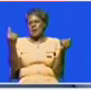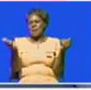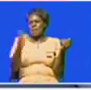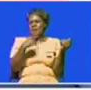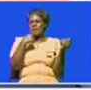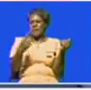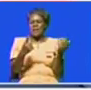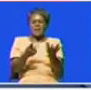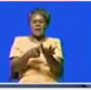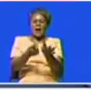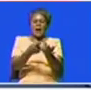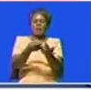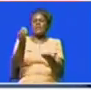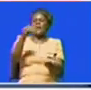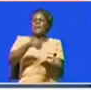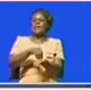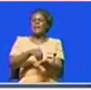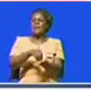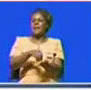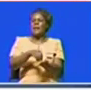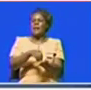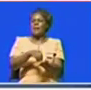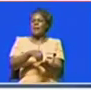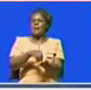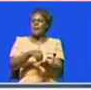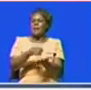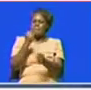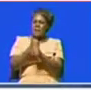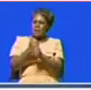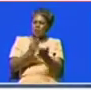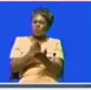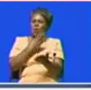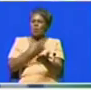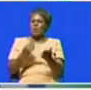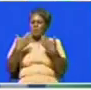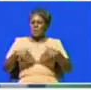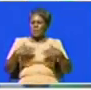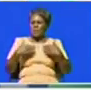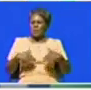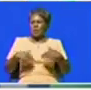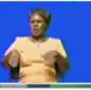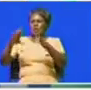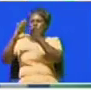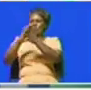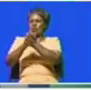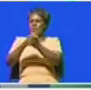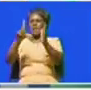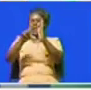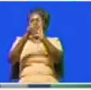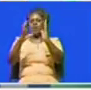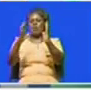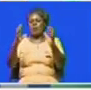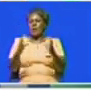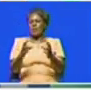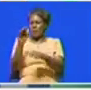and say, let us recount these votes. Because what it is, at the end of the day, is making sure that the will of the people is what... But the Jubilee Legal Council could have asked for a